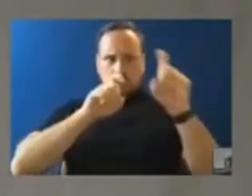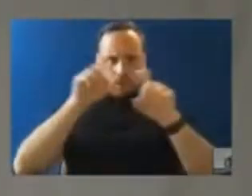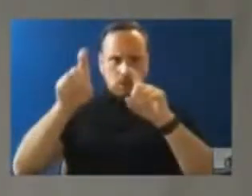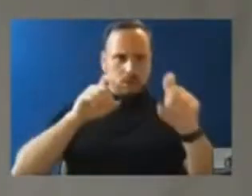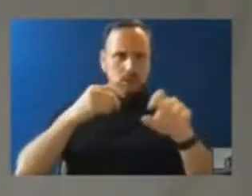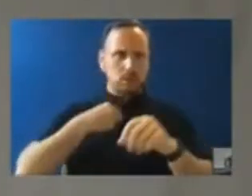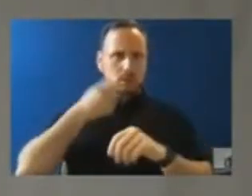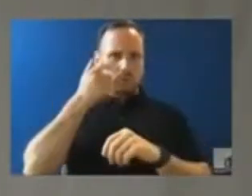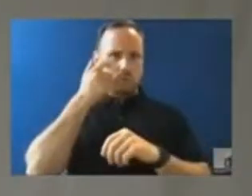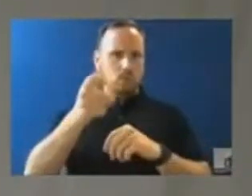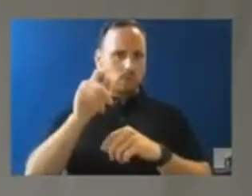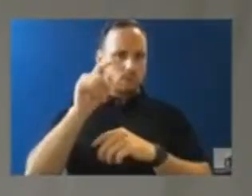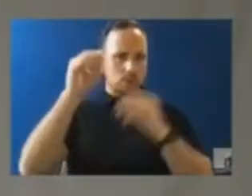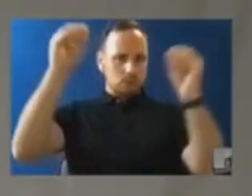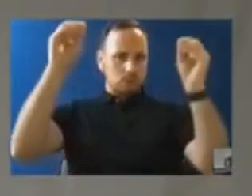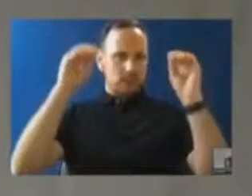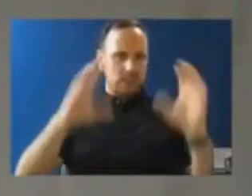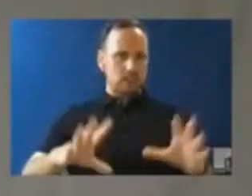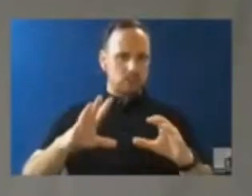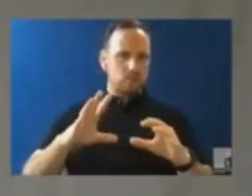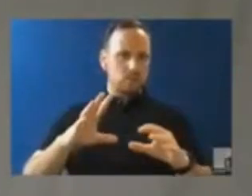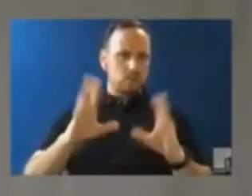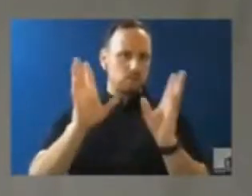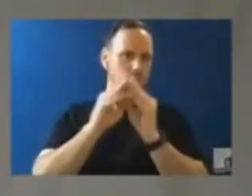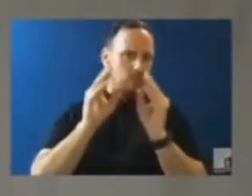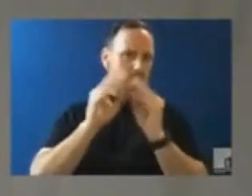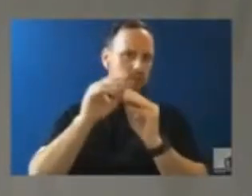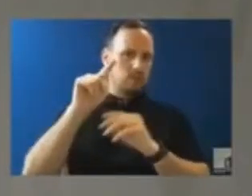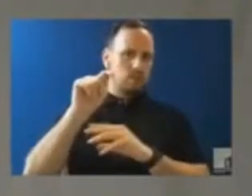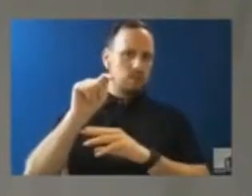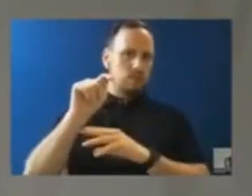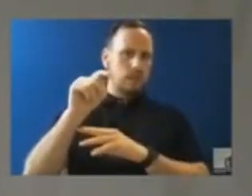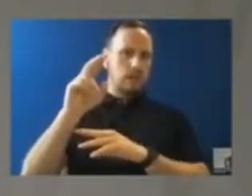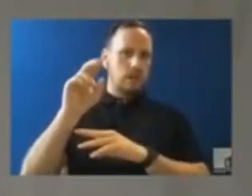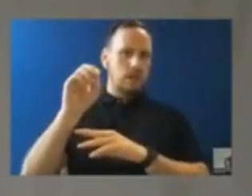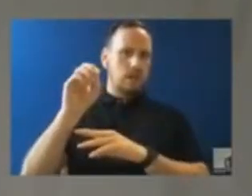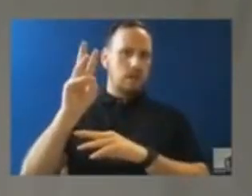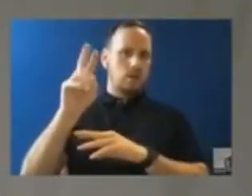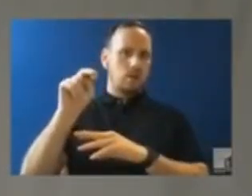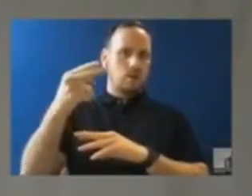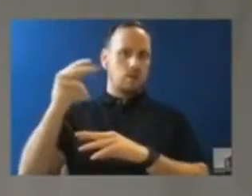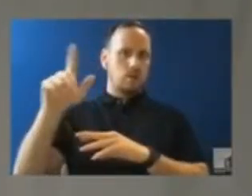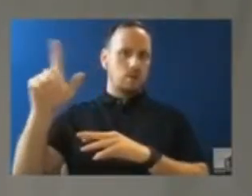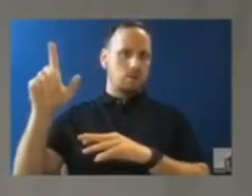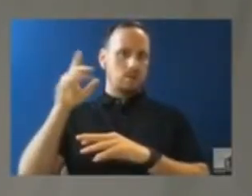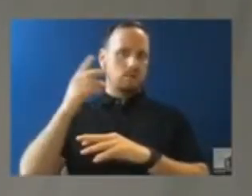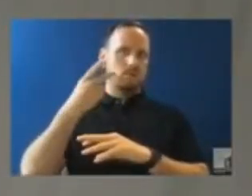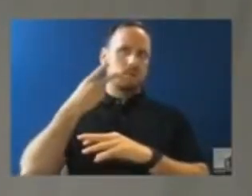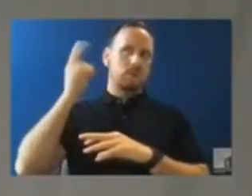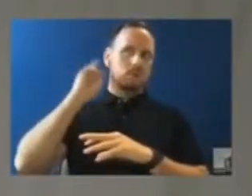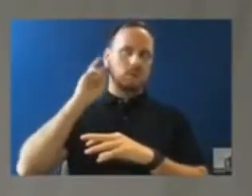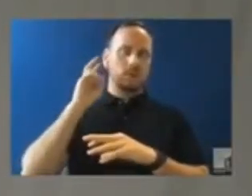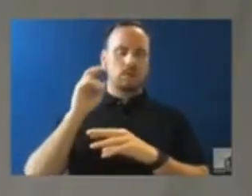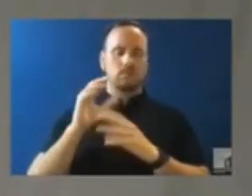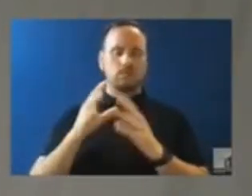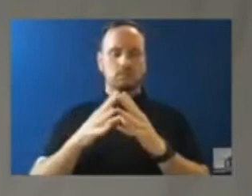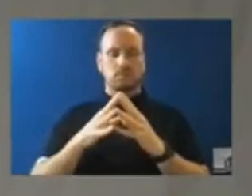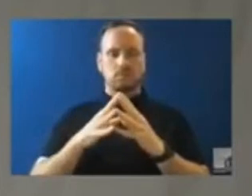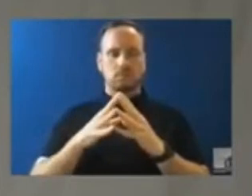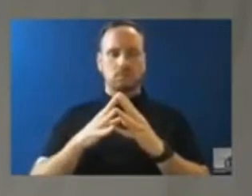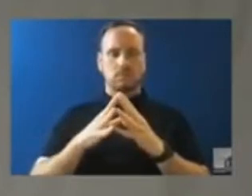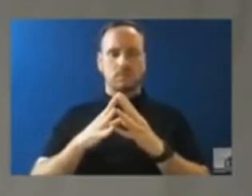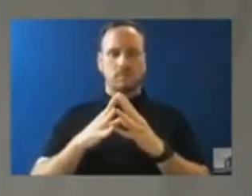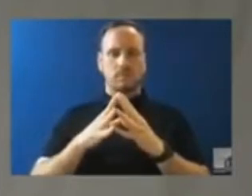other day. A lot of questions on what happens when. There's a lot of, it depends on